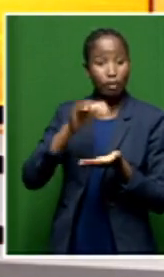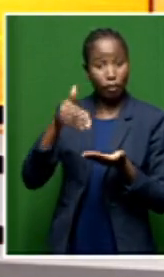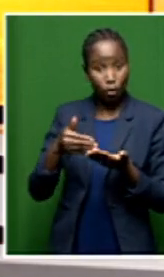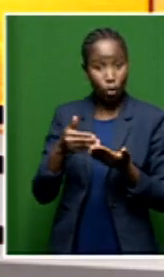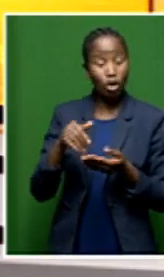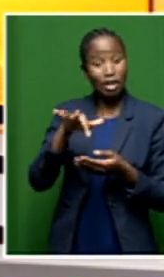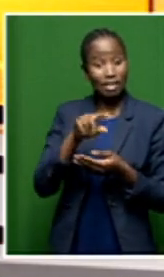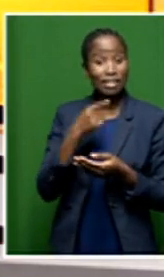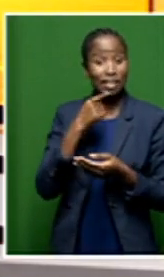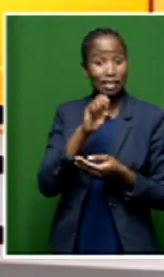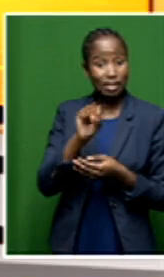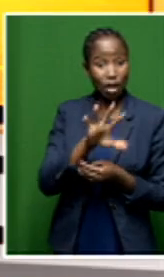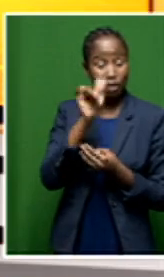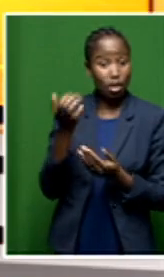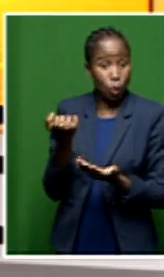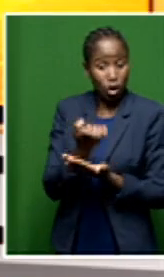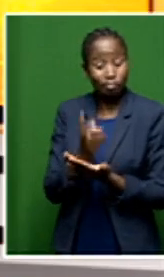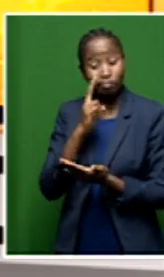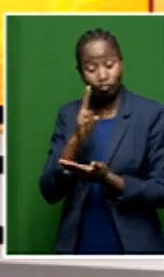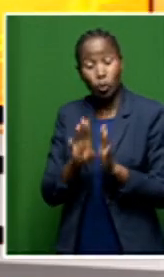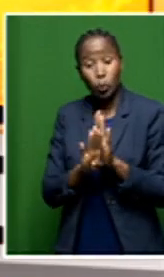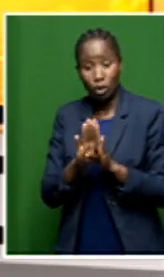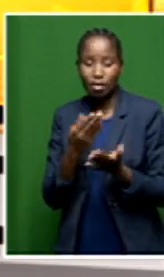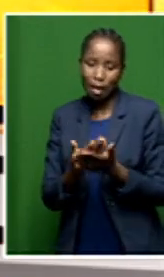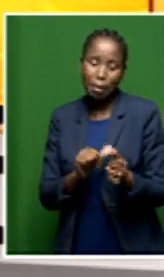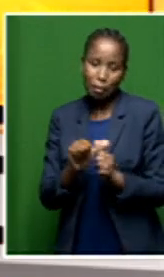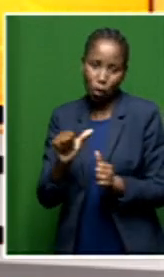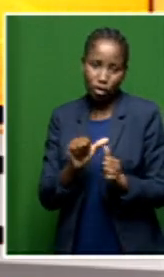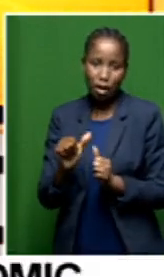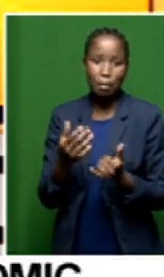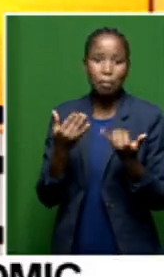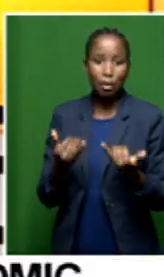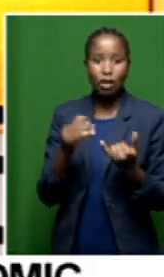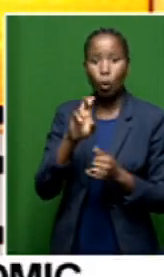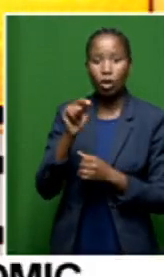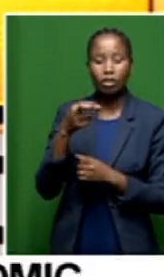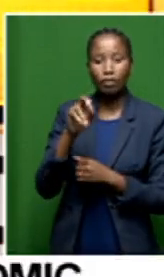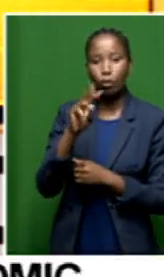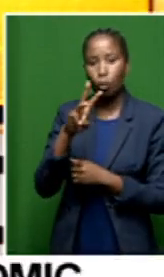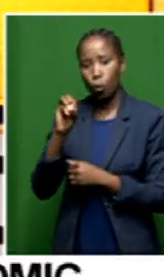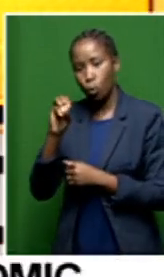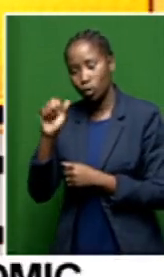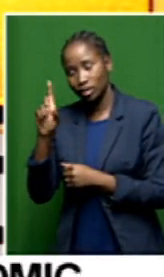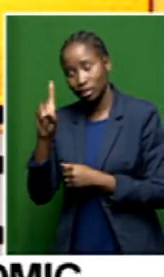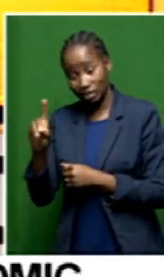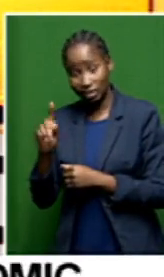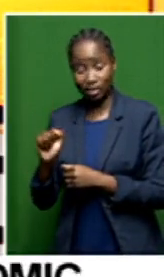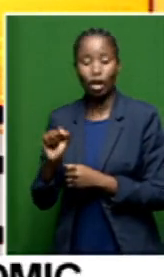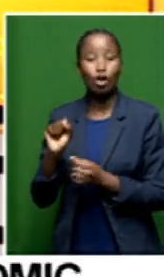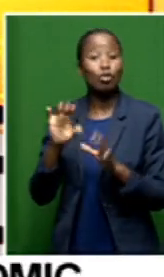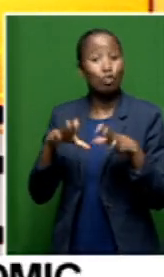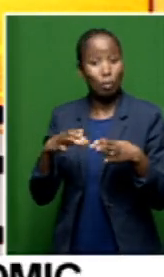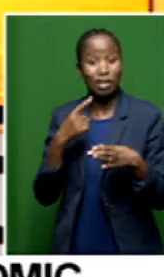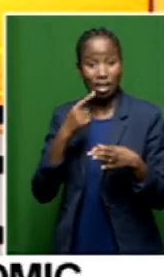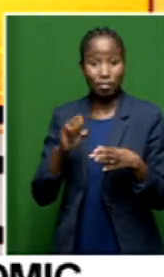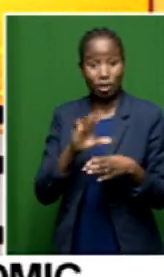economic virtues are expected to turn for the better. The Brettenwoods group has revised the country's economic outlook up by 1%,